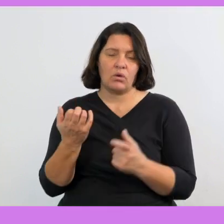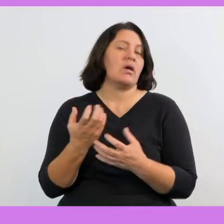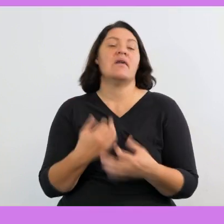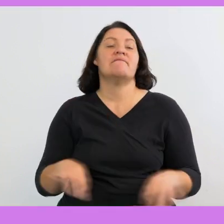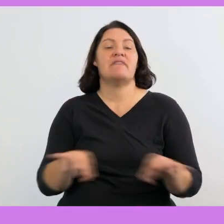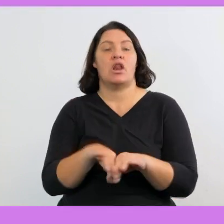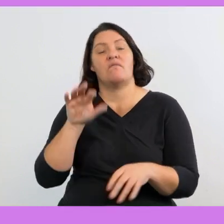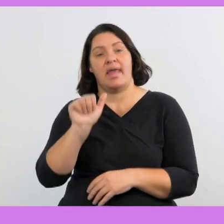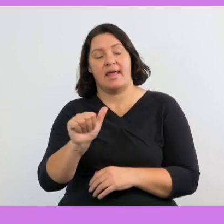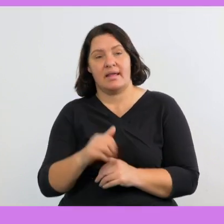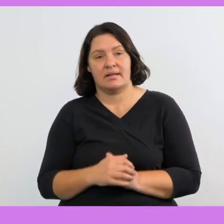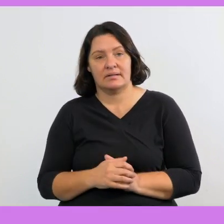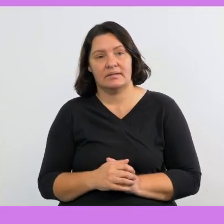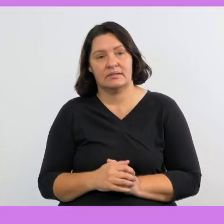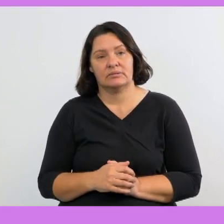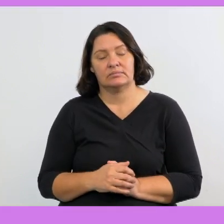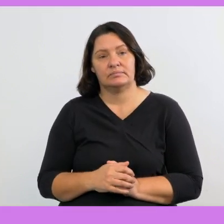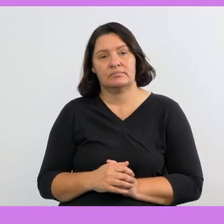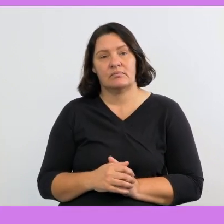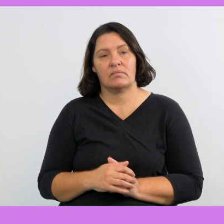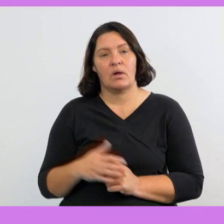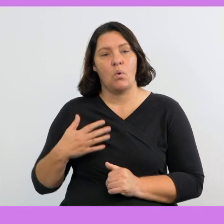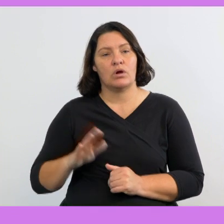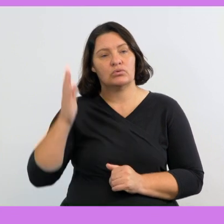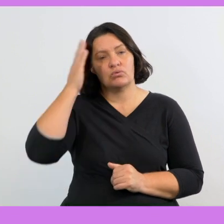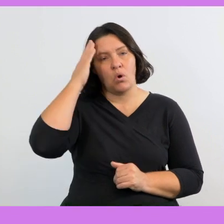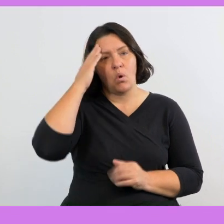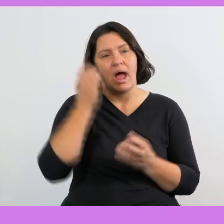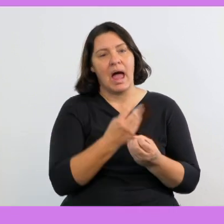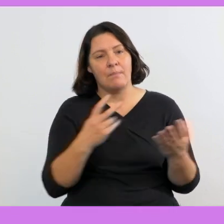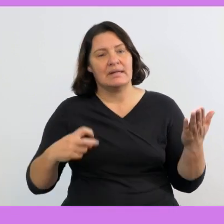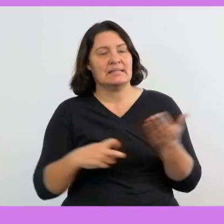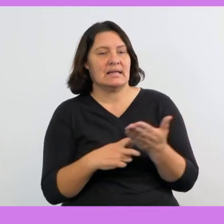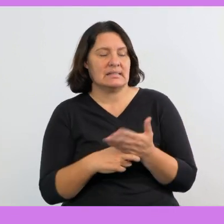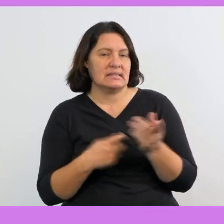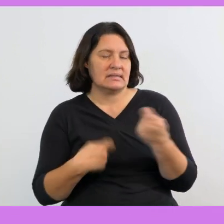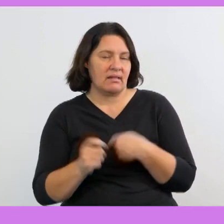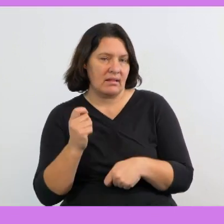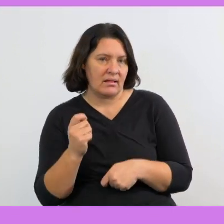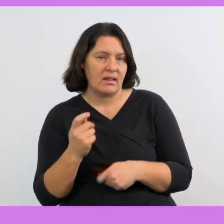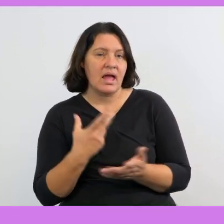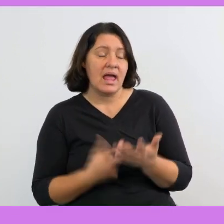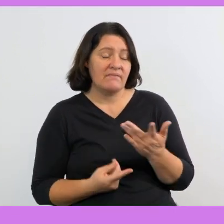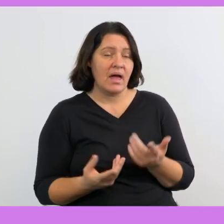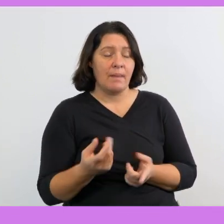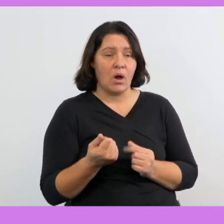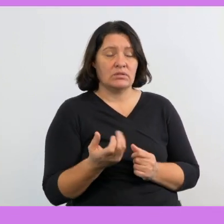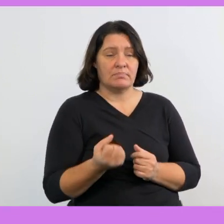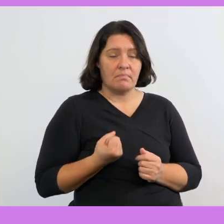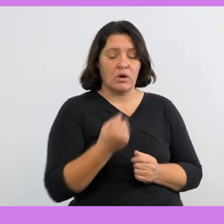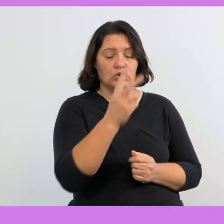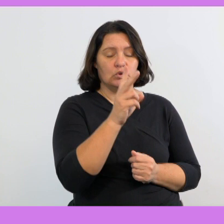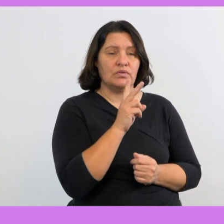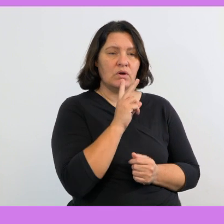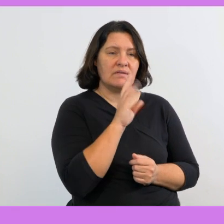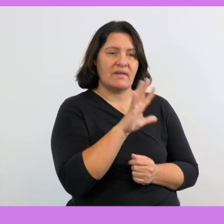doing 1.2 now. Calculate the value of A, right? So we want to know number of tickets sold. If